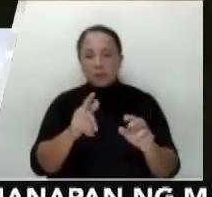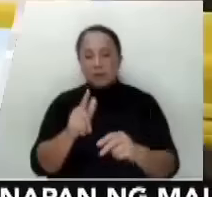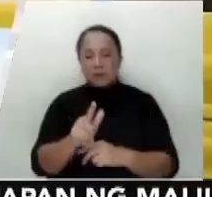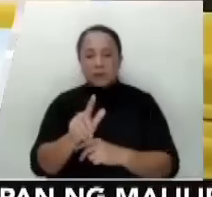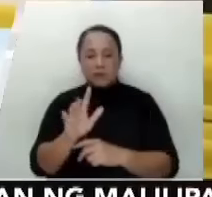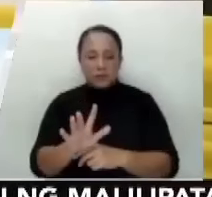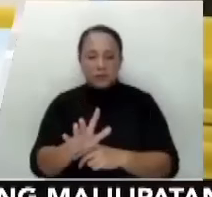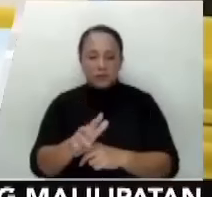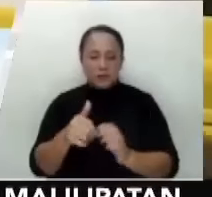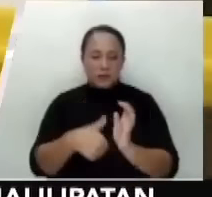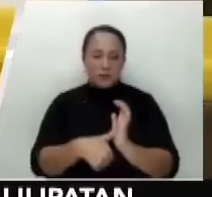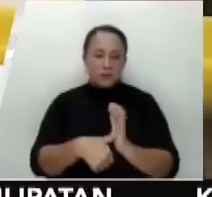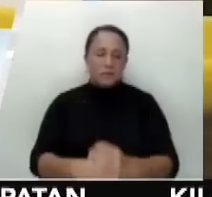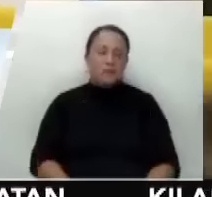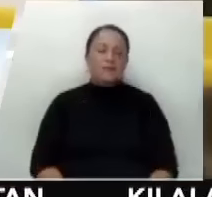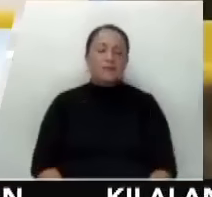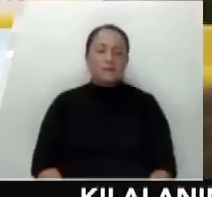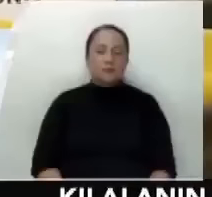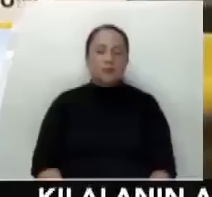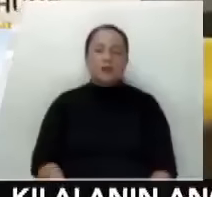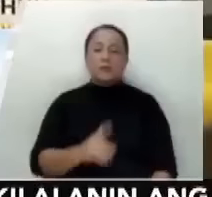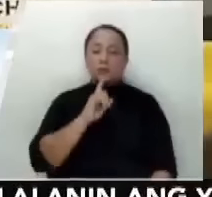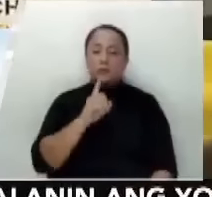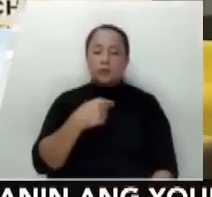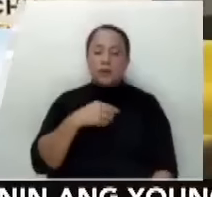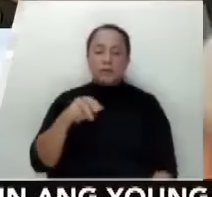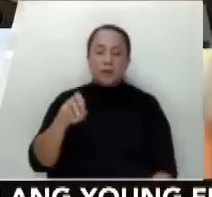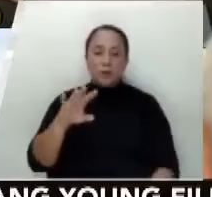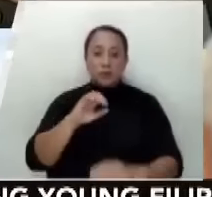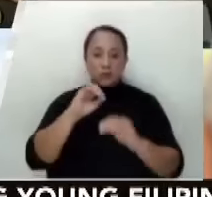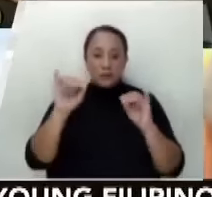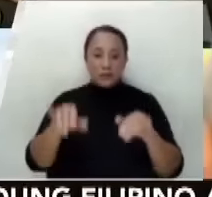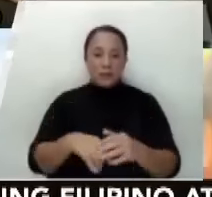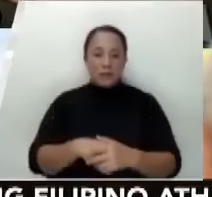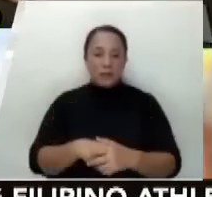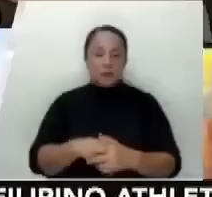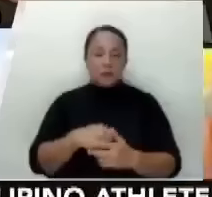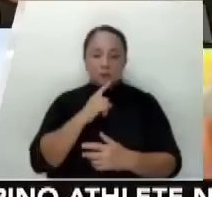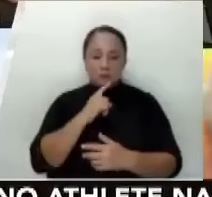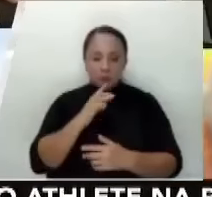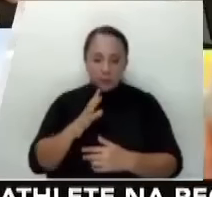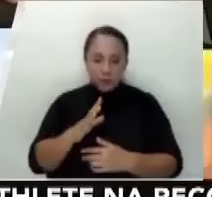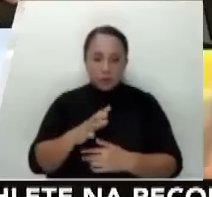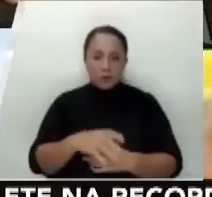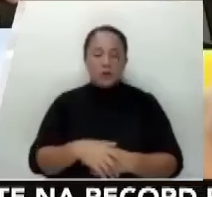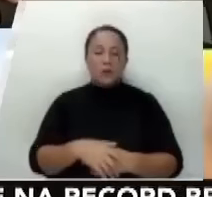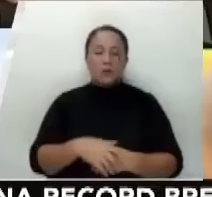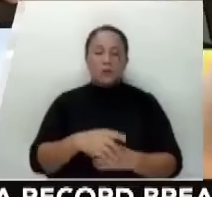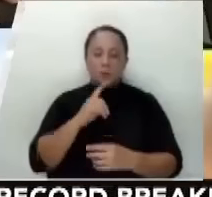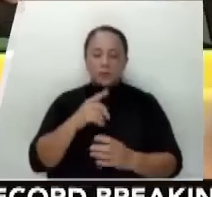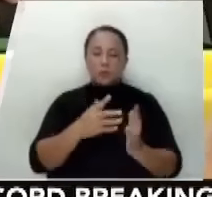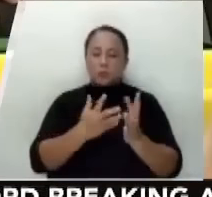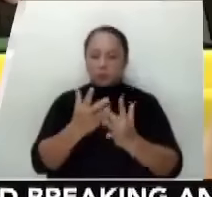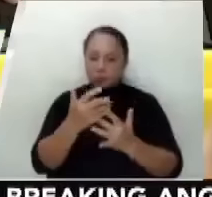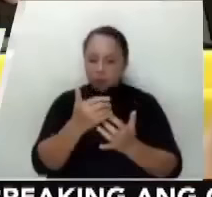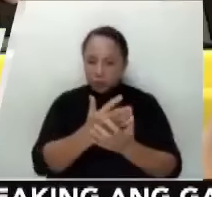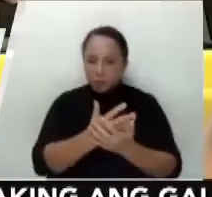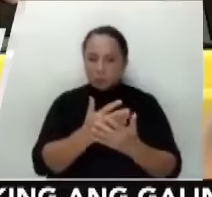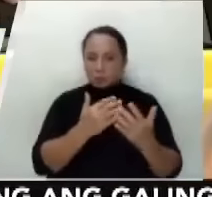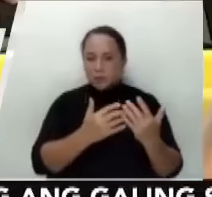elections. Pagtitiyak naman ng Miro Systems, we could promise, we could guarantee that we'll be transparent all the way throughout the